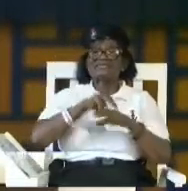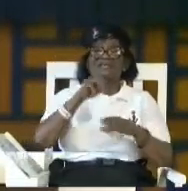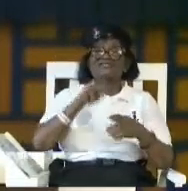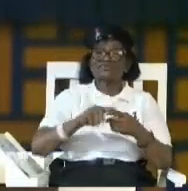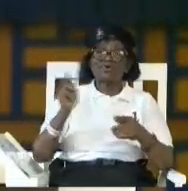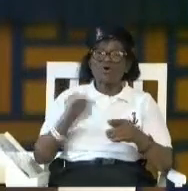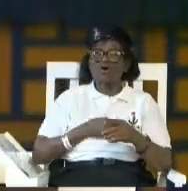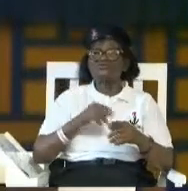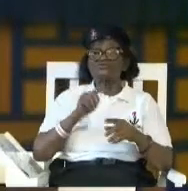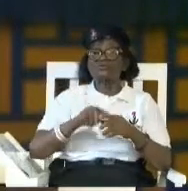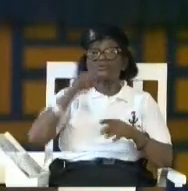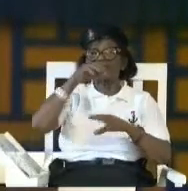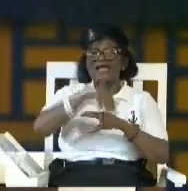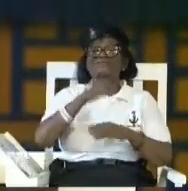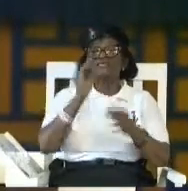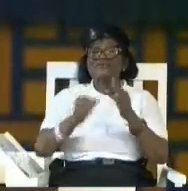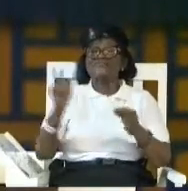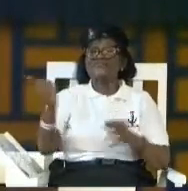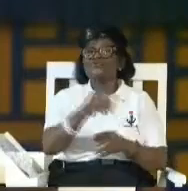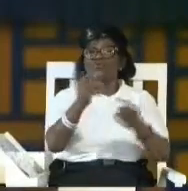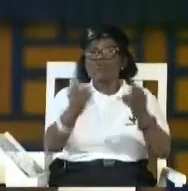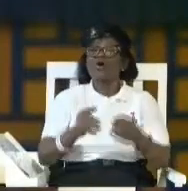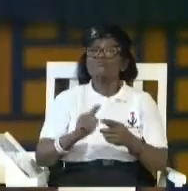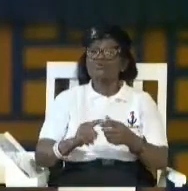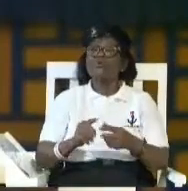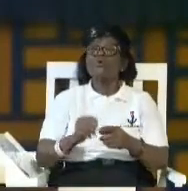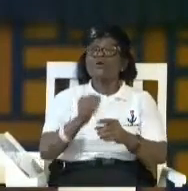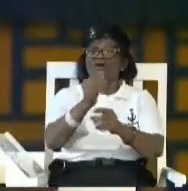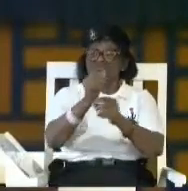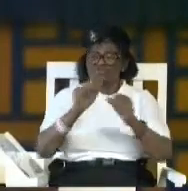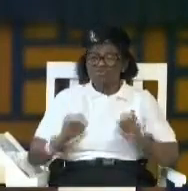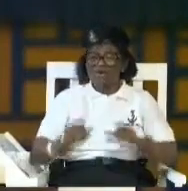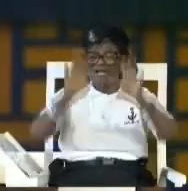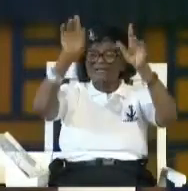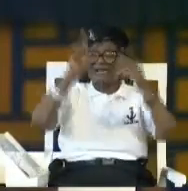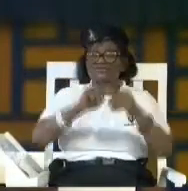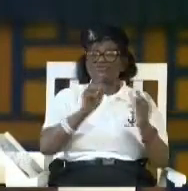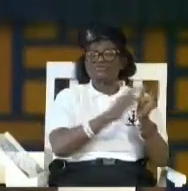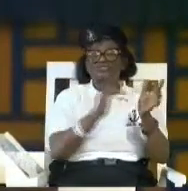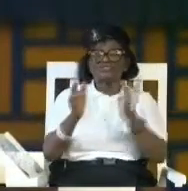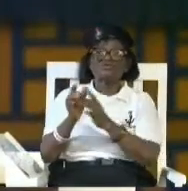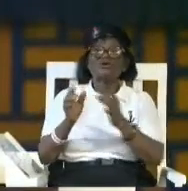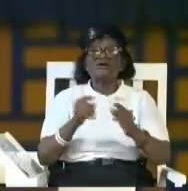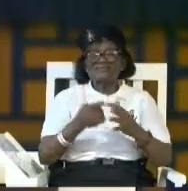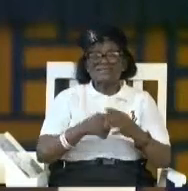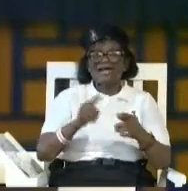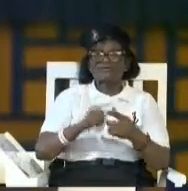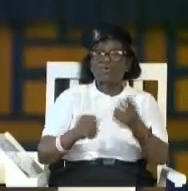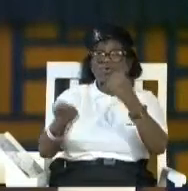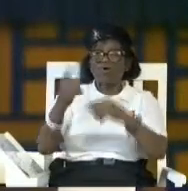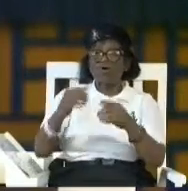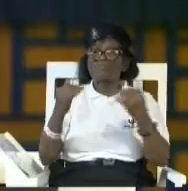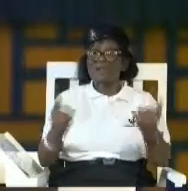to give your life to Jesus, begin to come now. One.